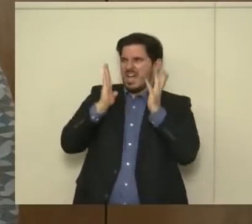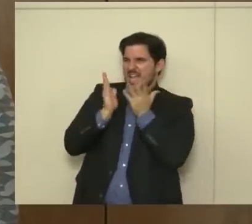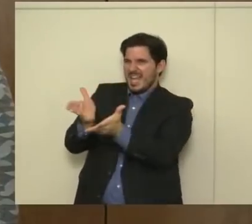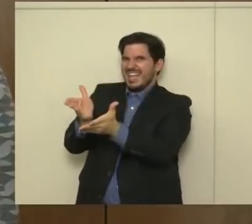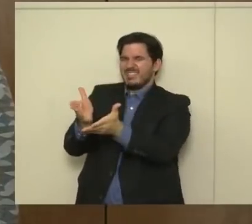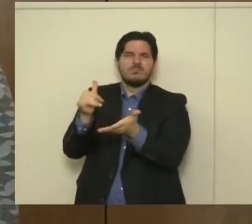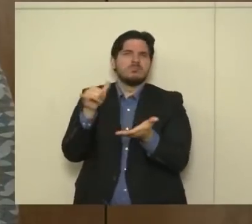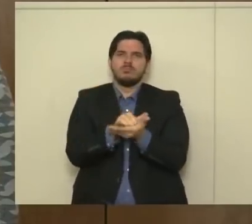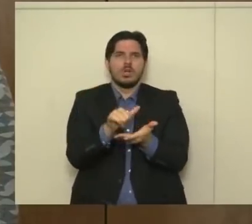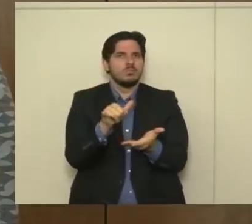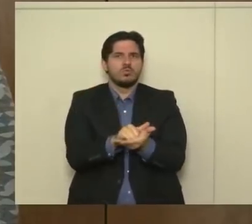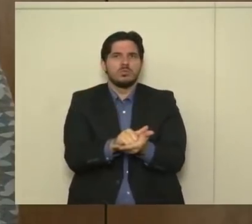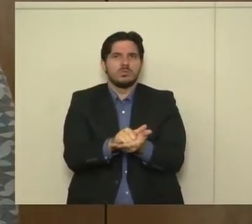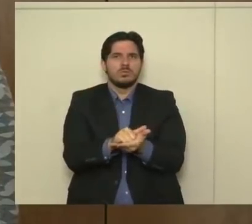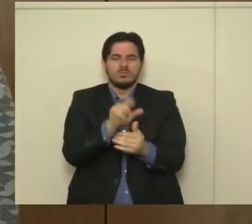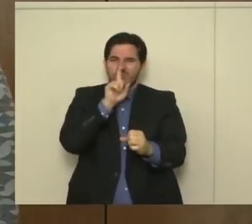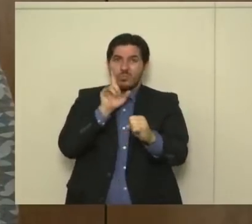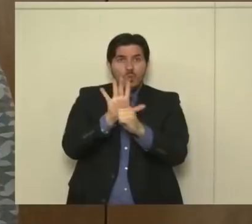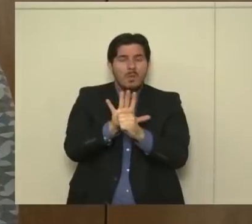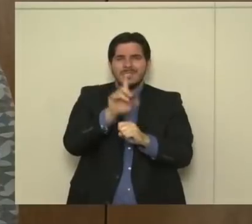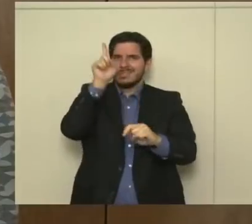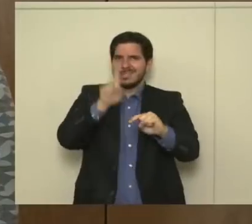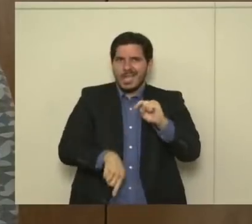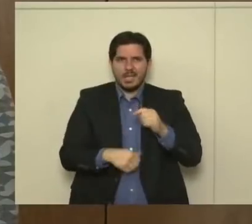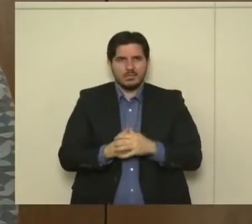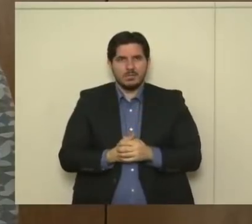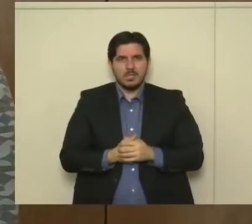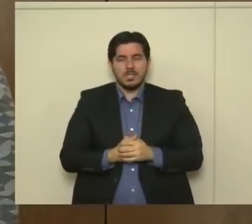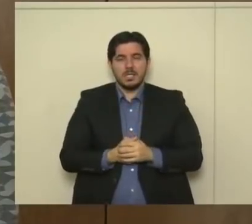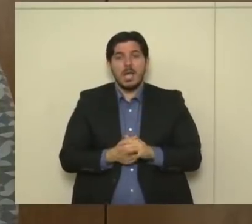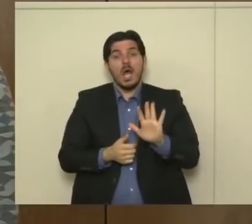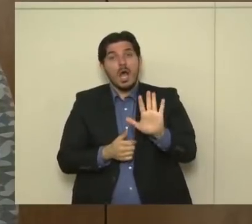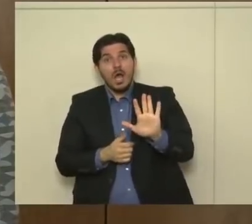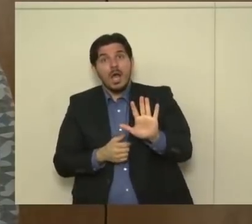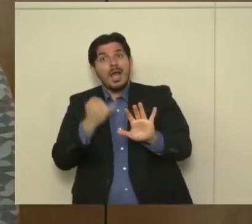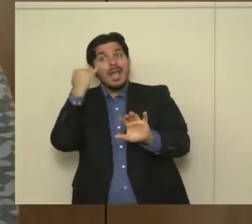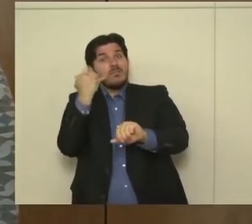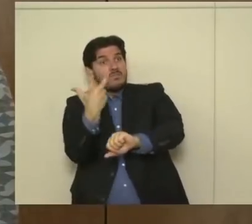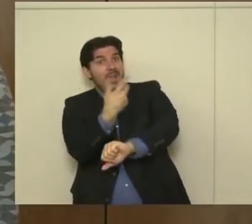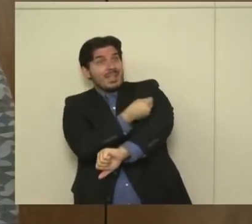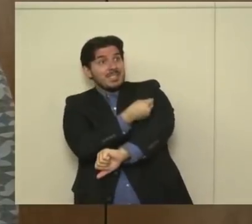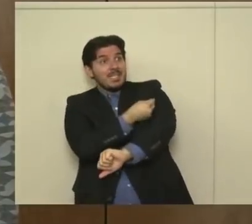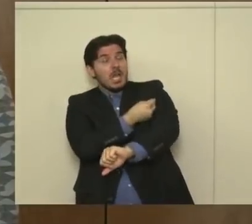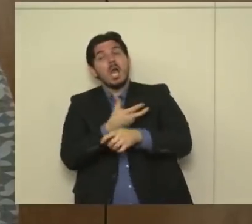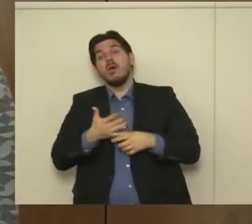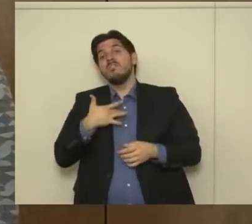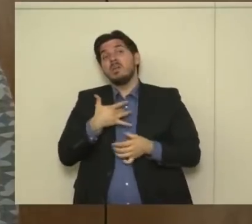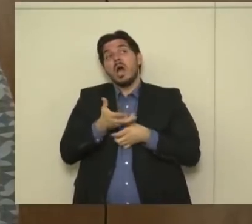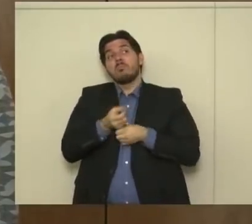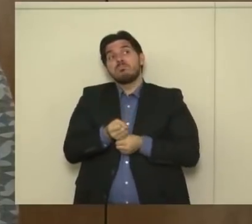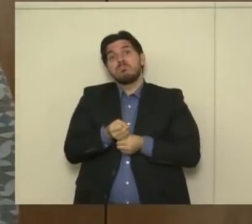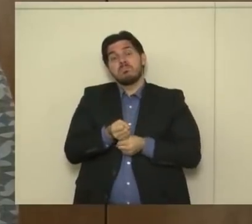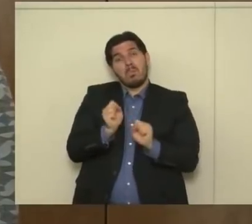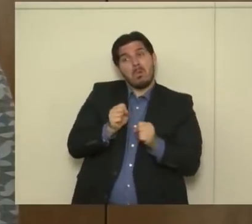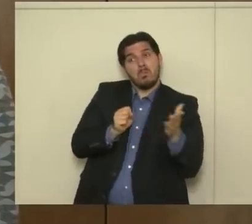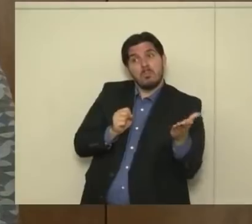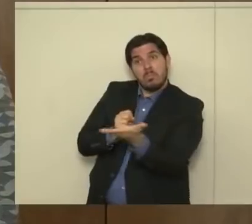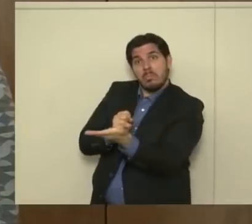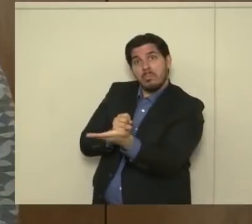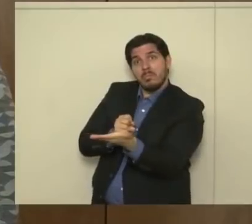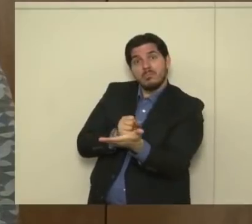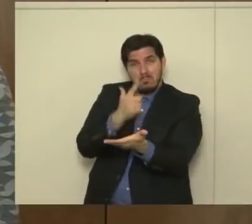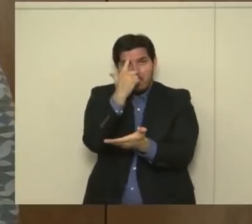I cannot do that. I can, to a high degree, commit to that when there's a vaccine, because you have a choice then. You can